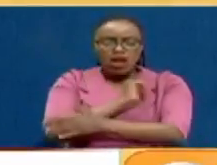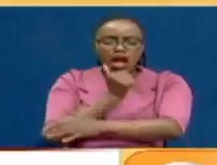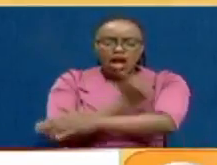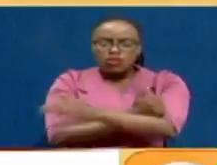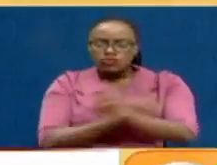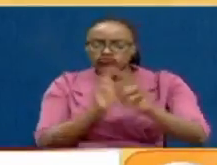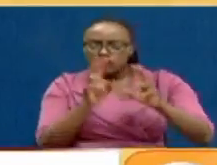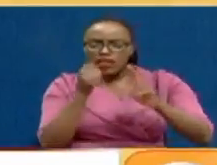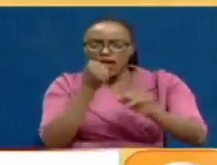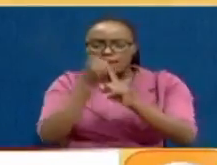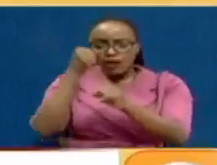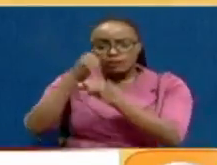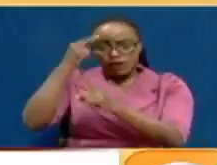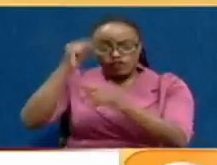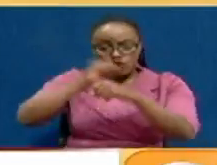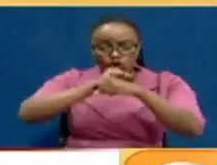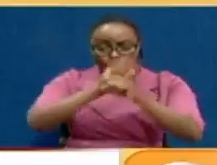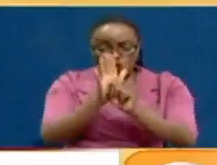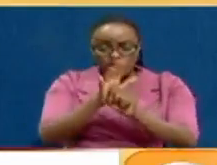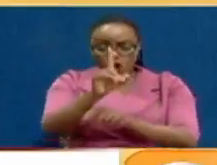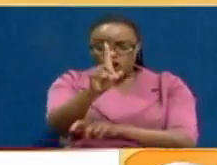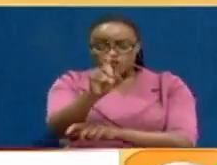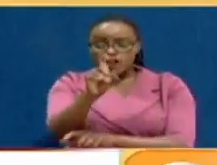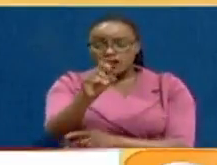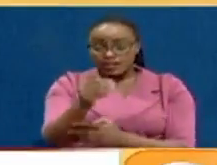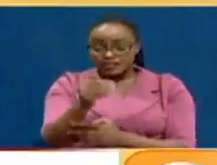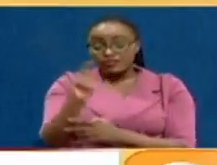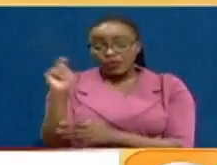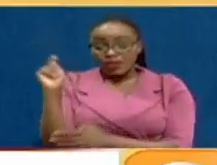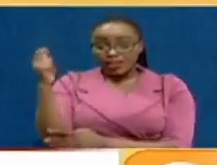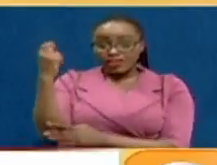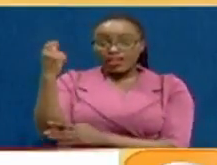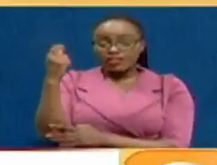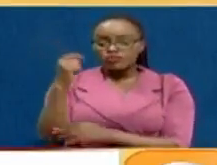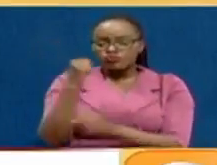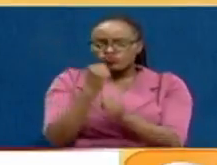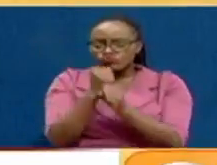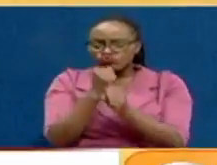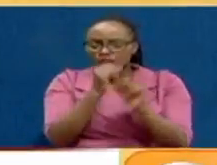assess the impact of the coronavirus, rallying call to Kenyans to